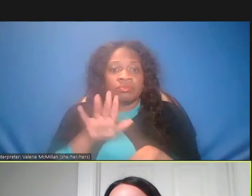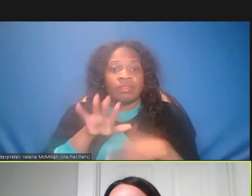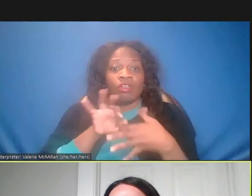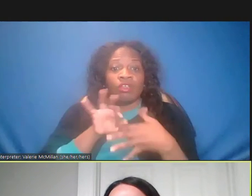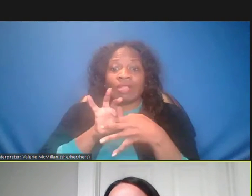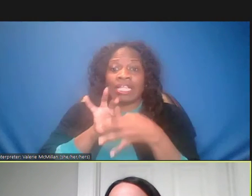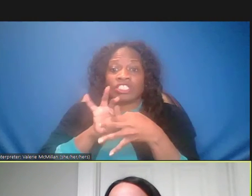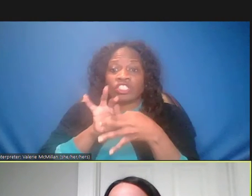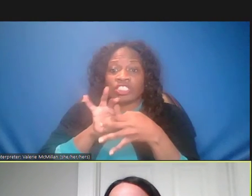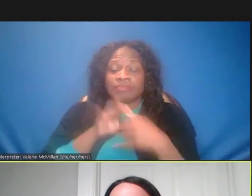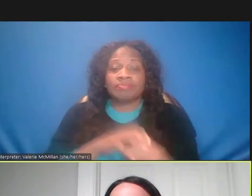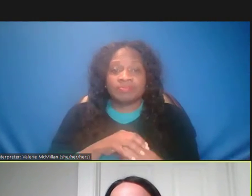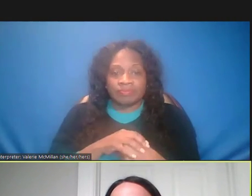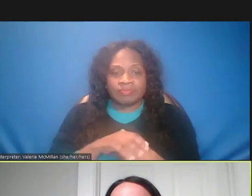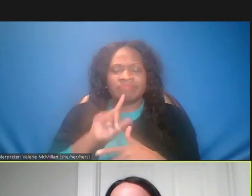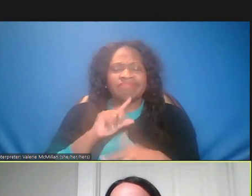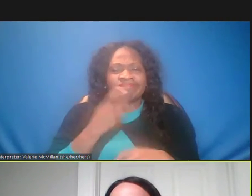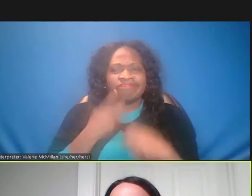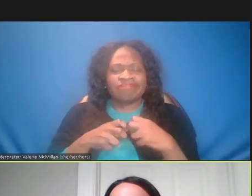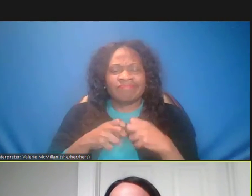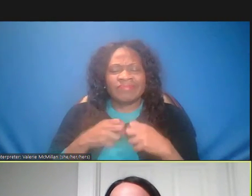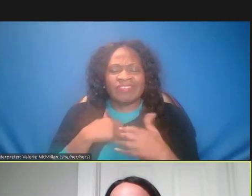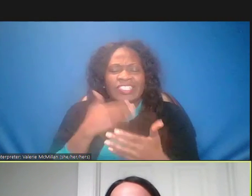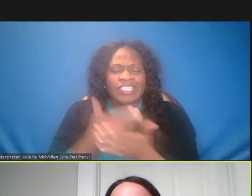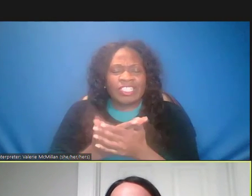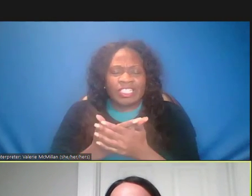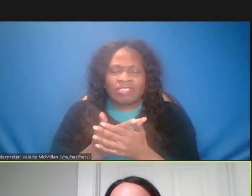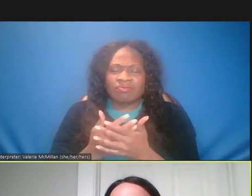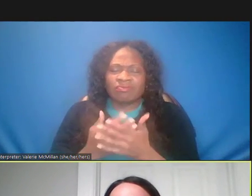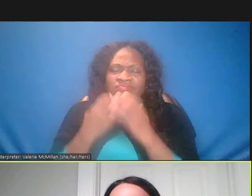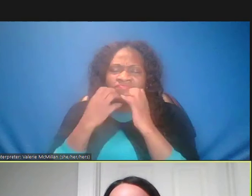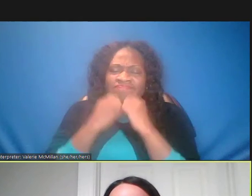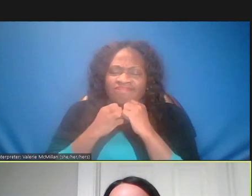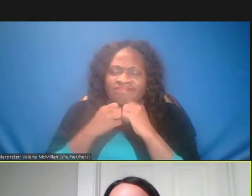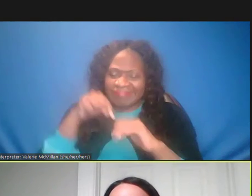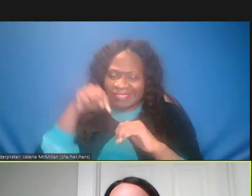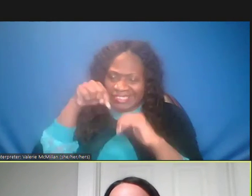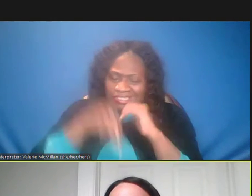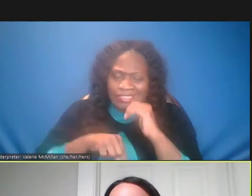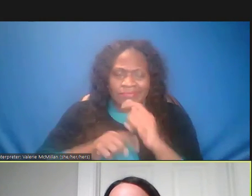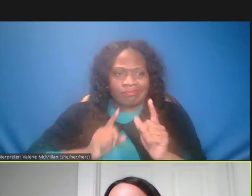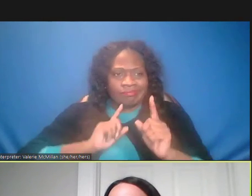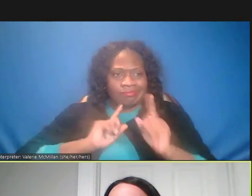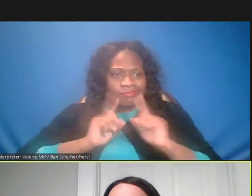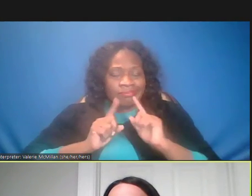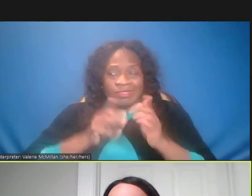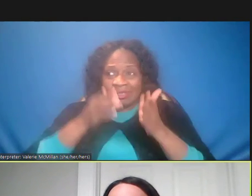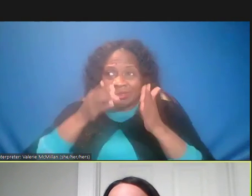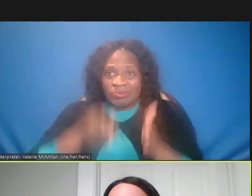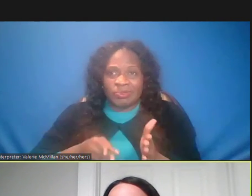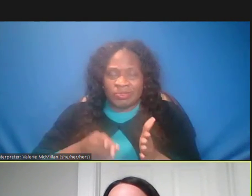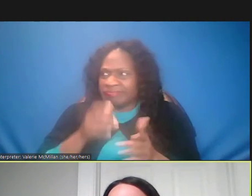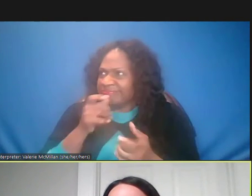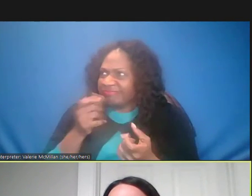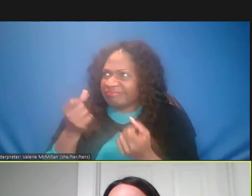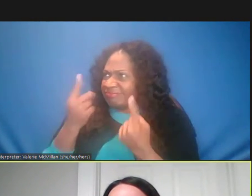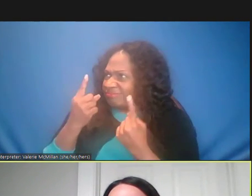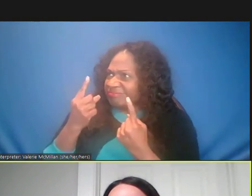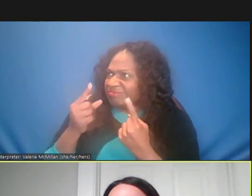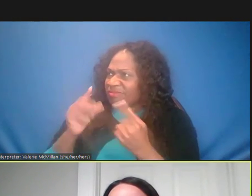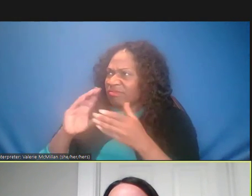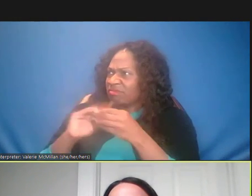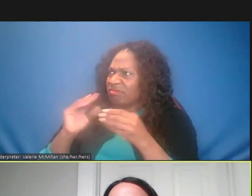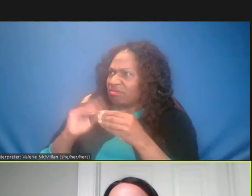Relationships. It's difficult to have good, meaningful, and deep conversations when one person can't understand what the other is